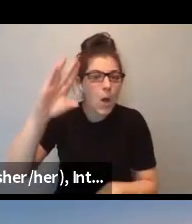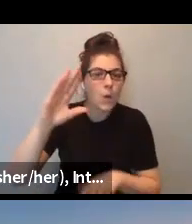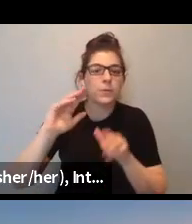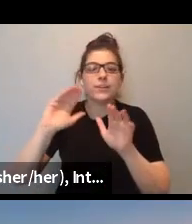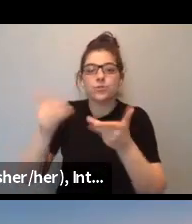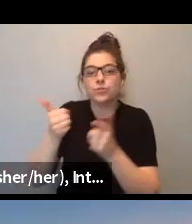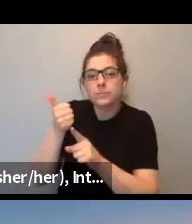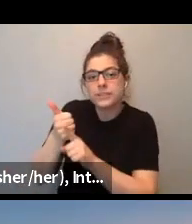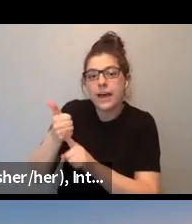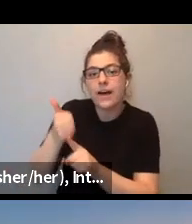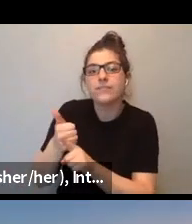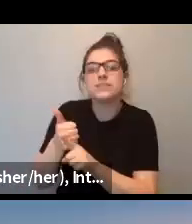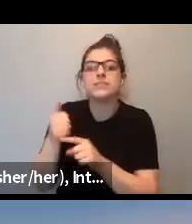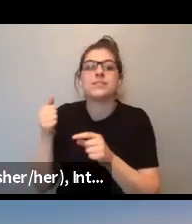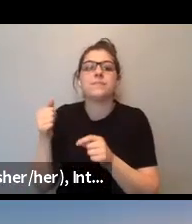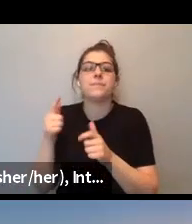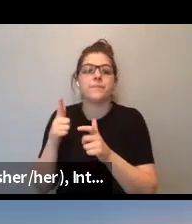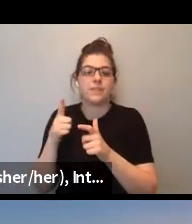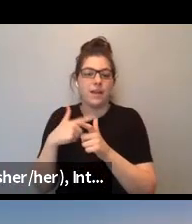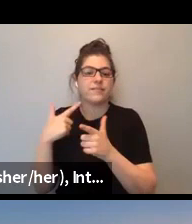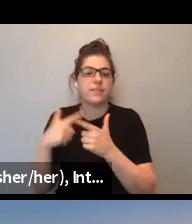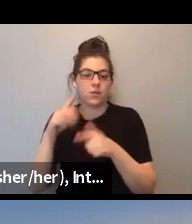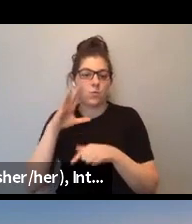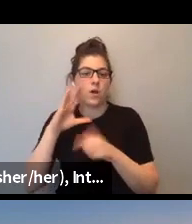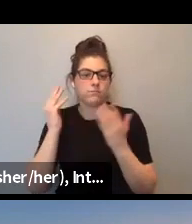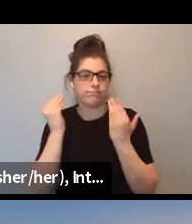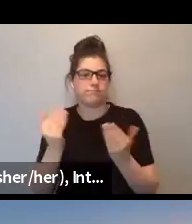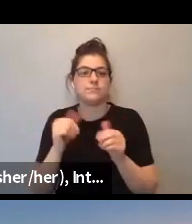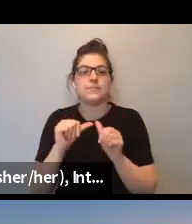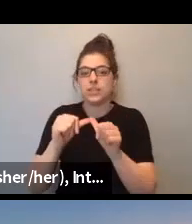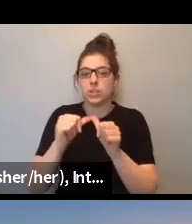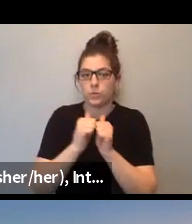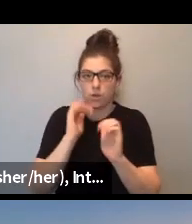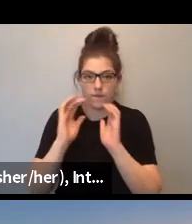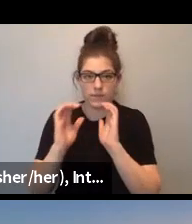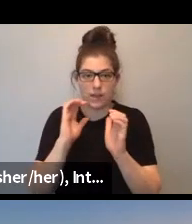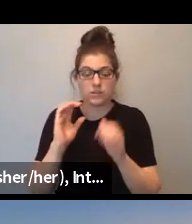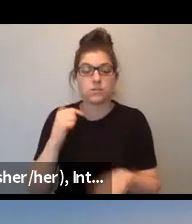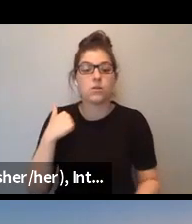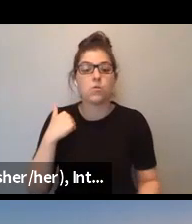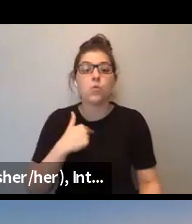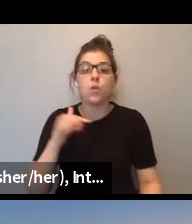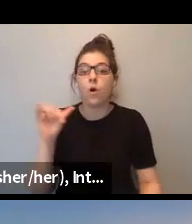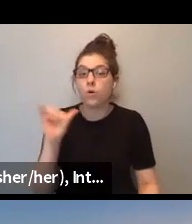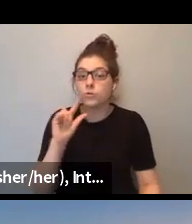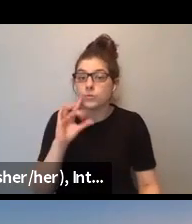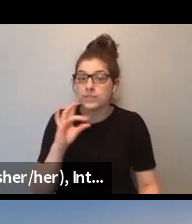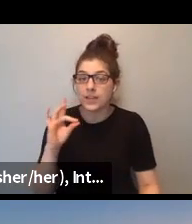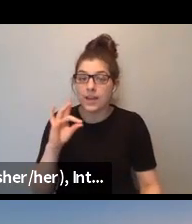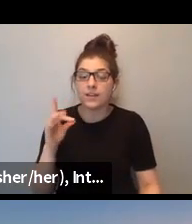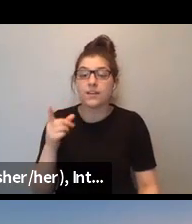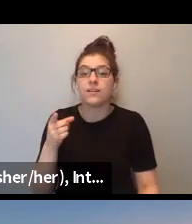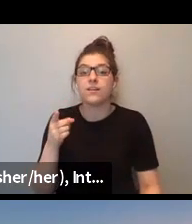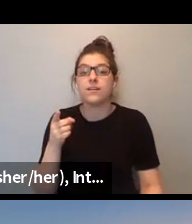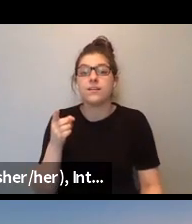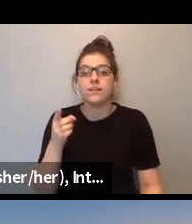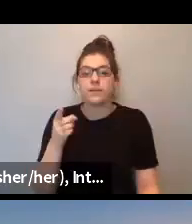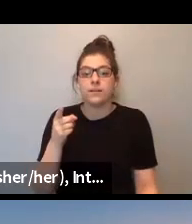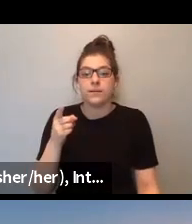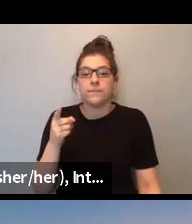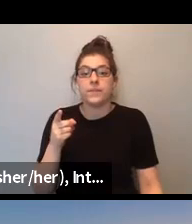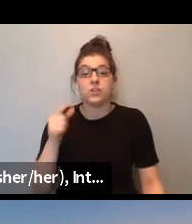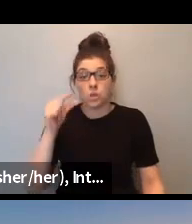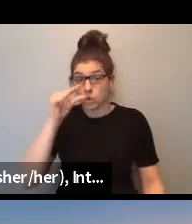themselves before we continue with the conversation. We'll also say that there is a